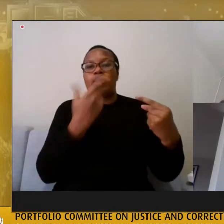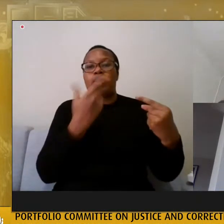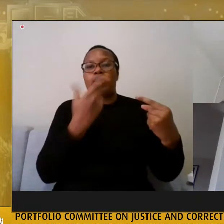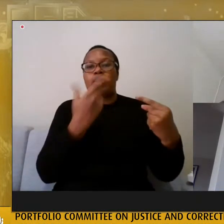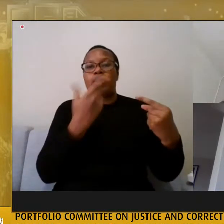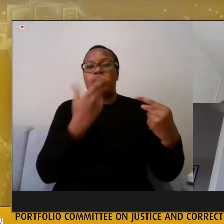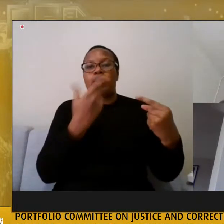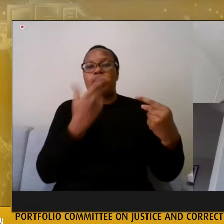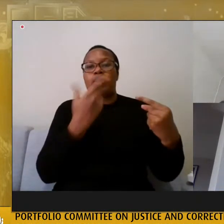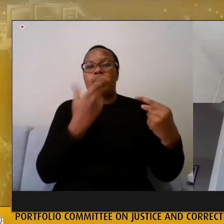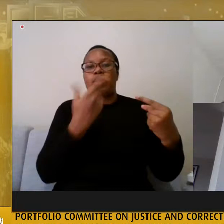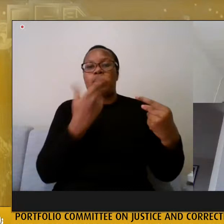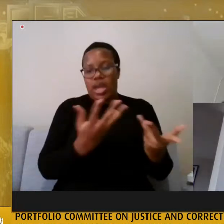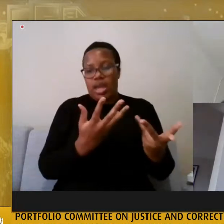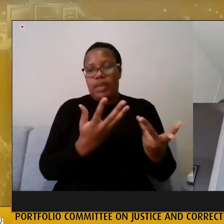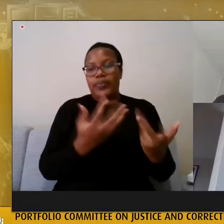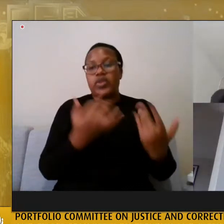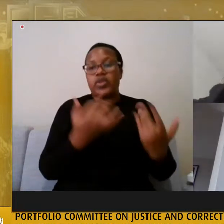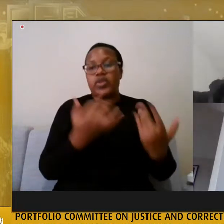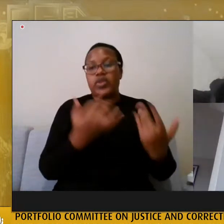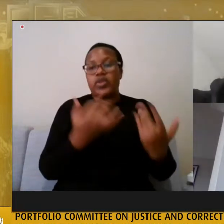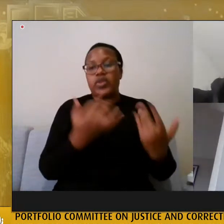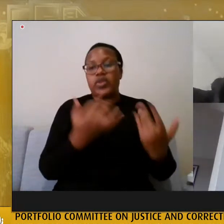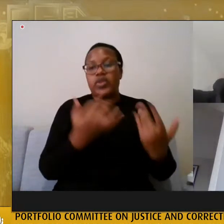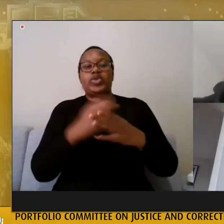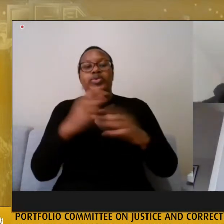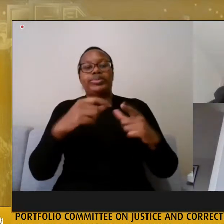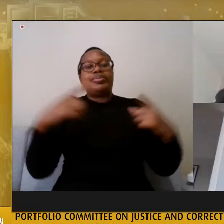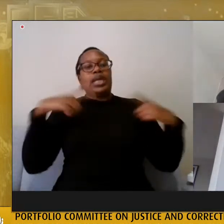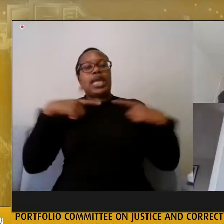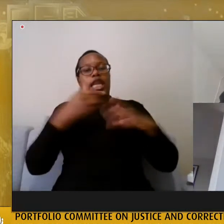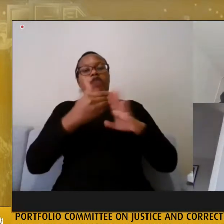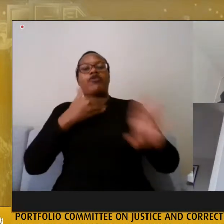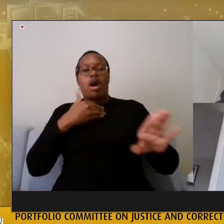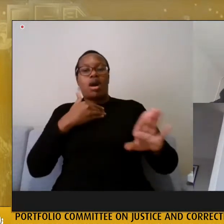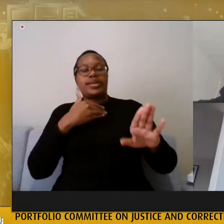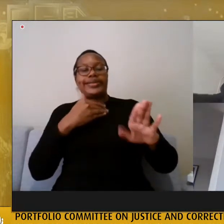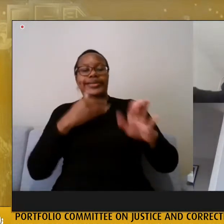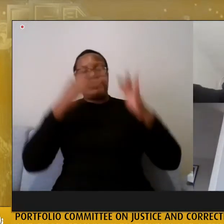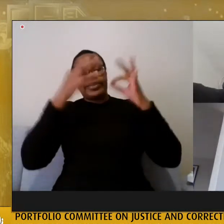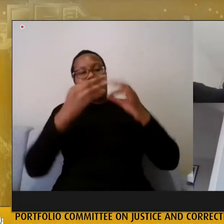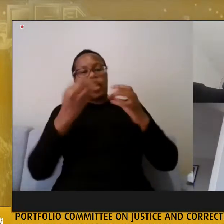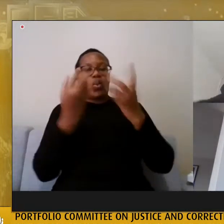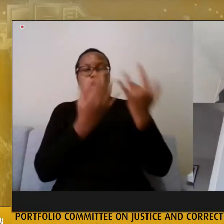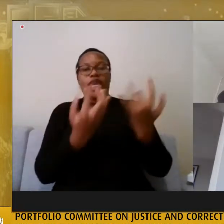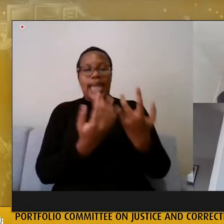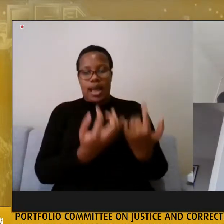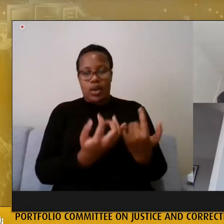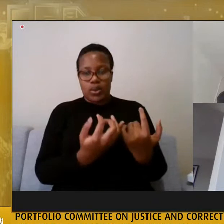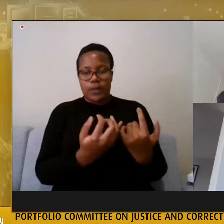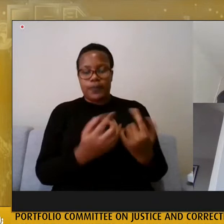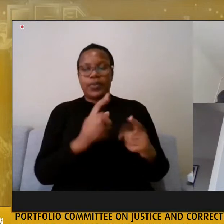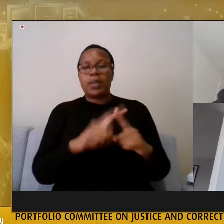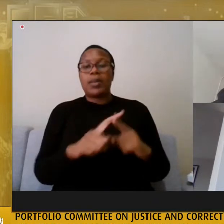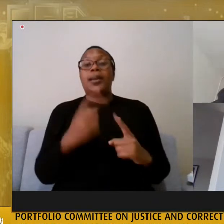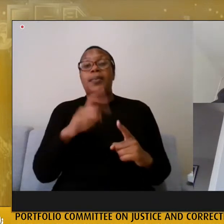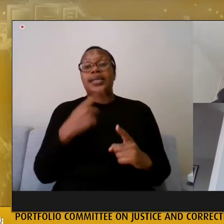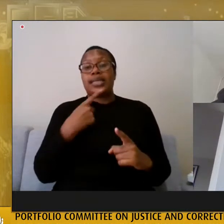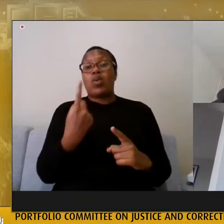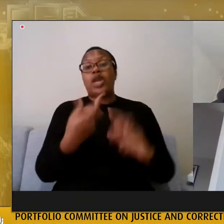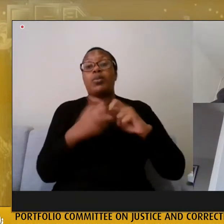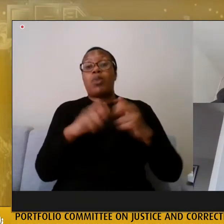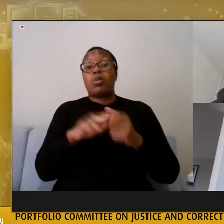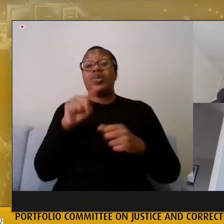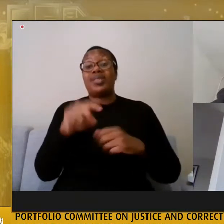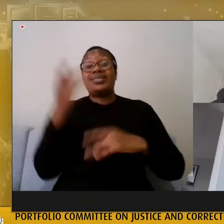sanitized. So we need to work this all out in advance. But maybe just let me say that one of the problems with this disease